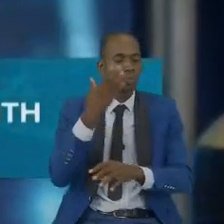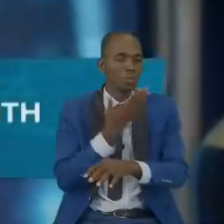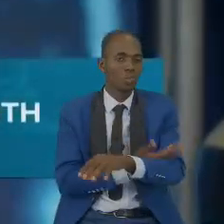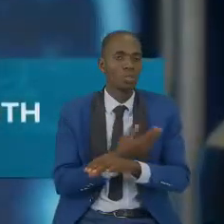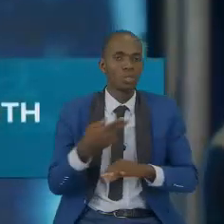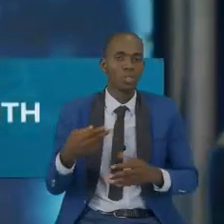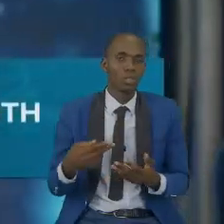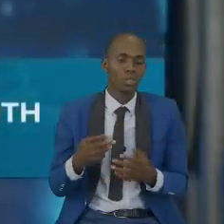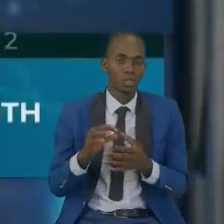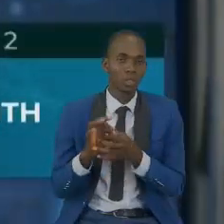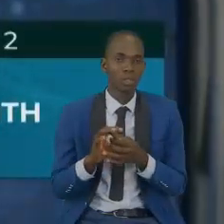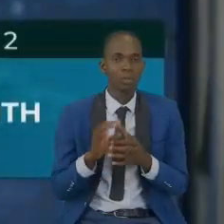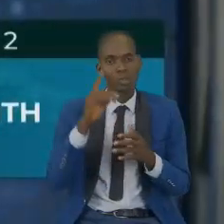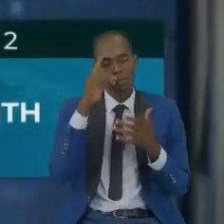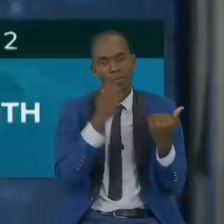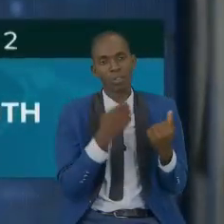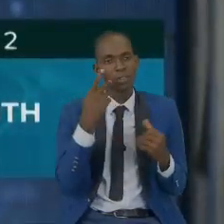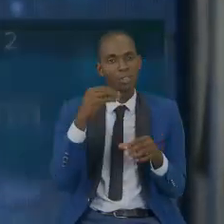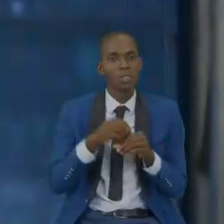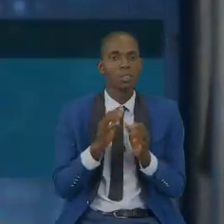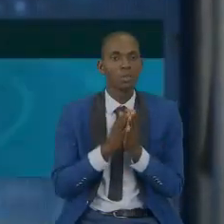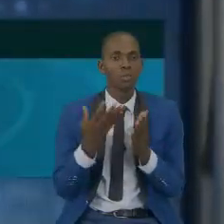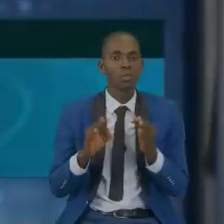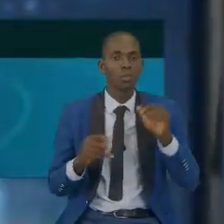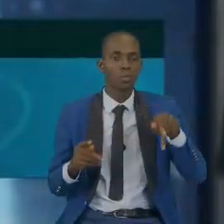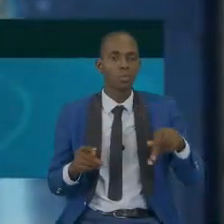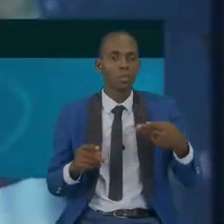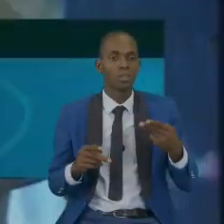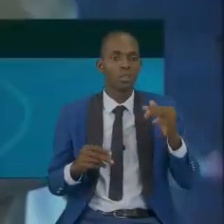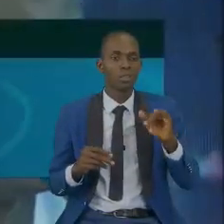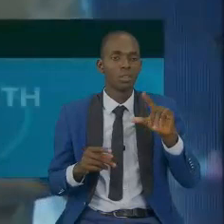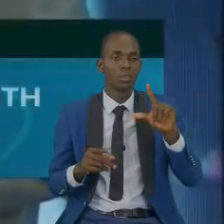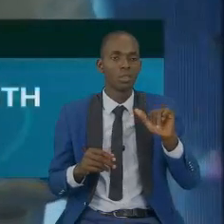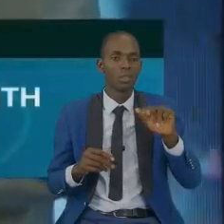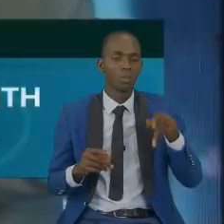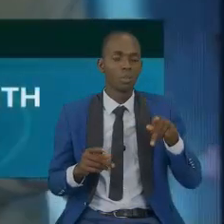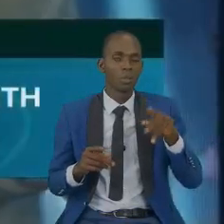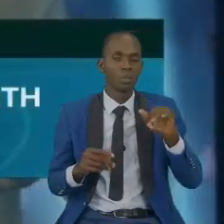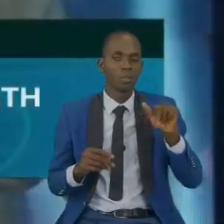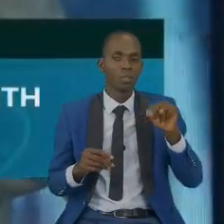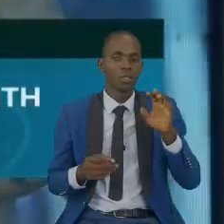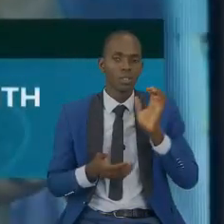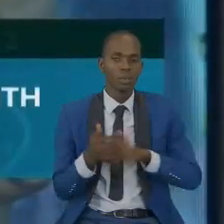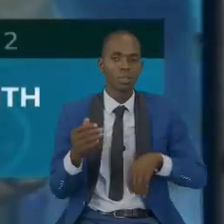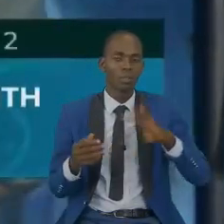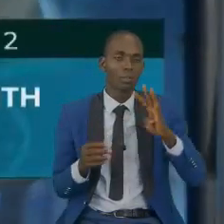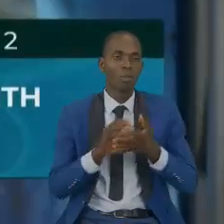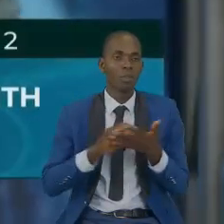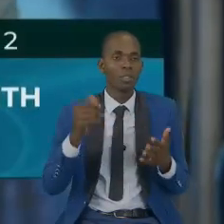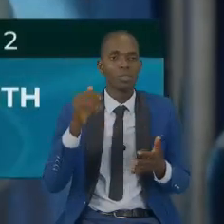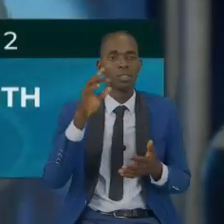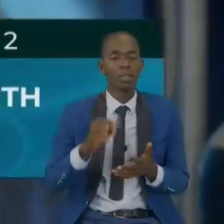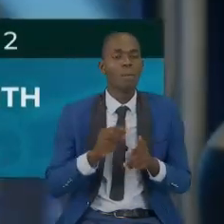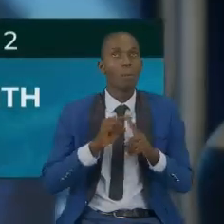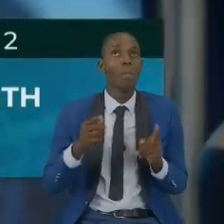faith. It tells us in Philippians chapter 4 verse 19, but my God shall supply